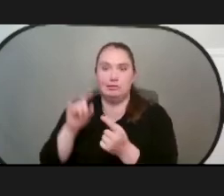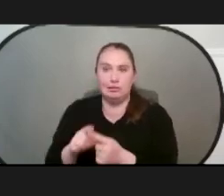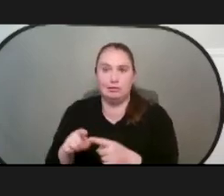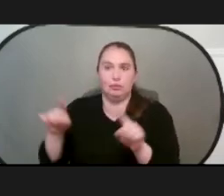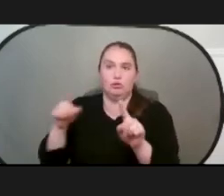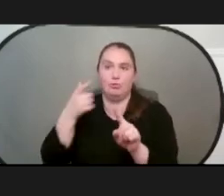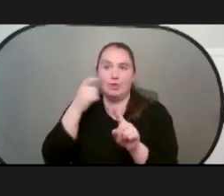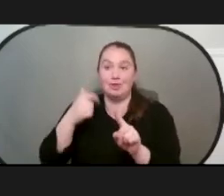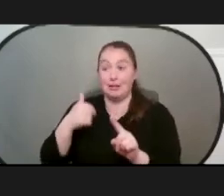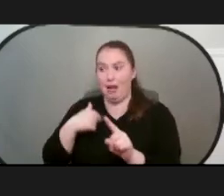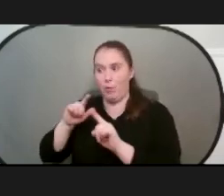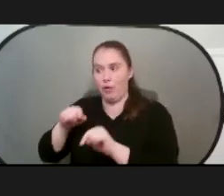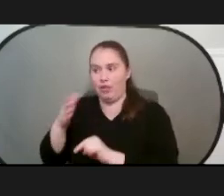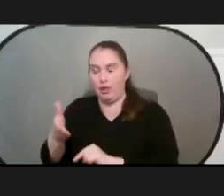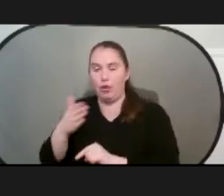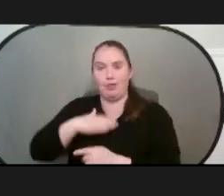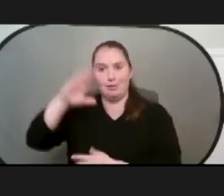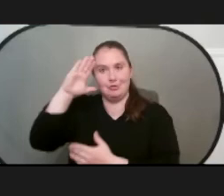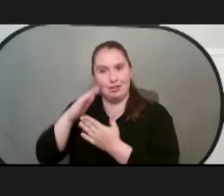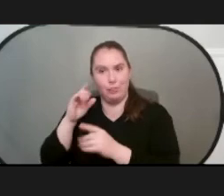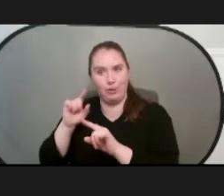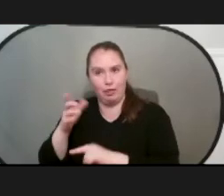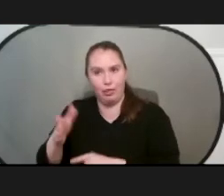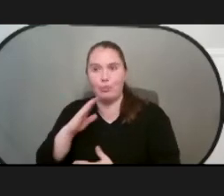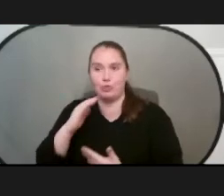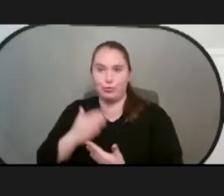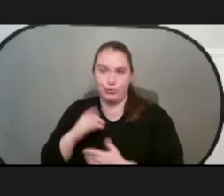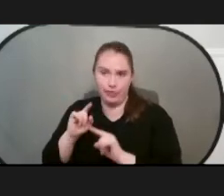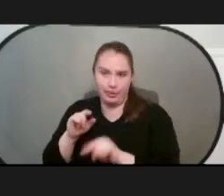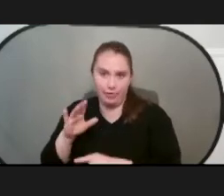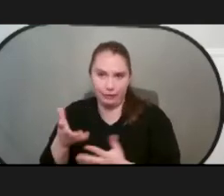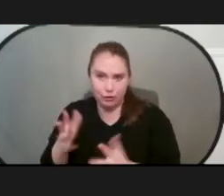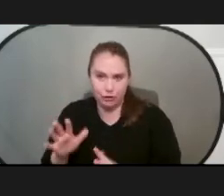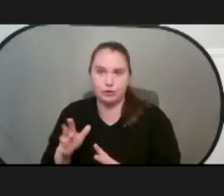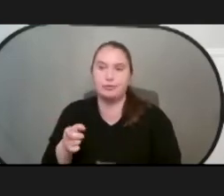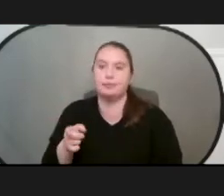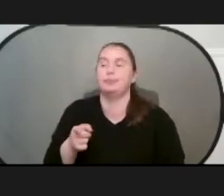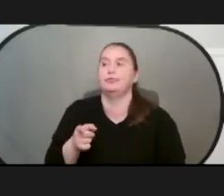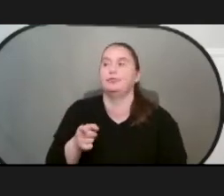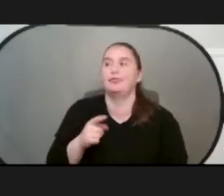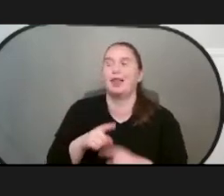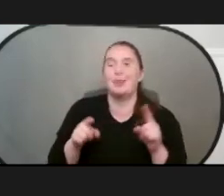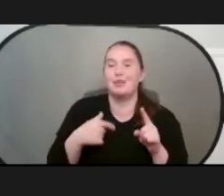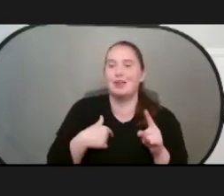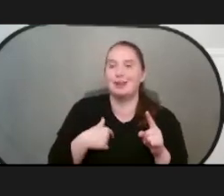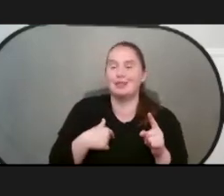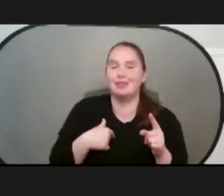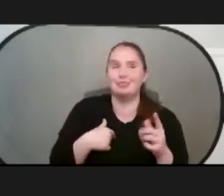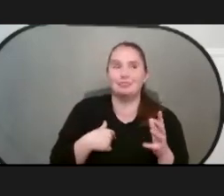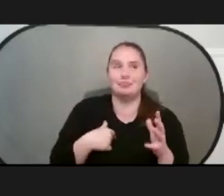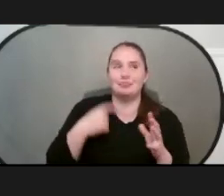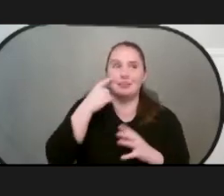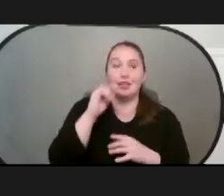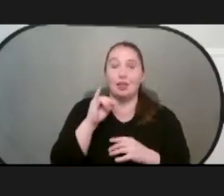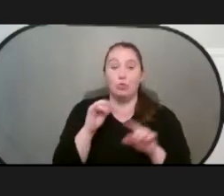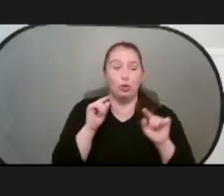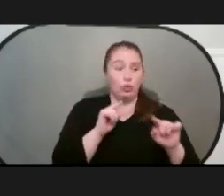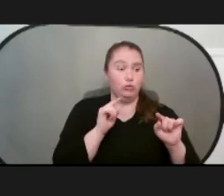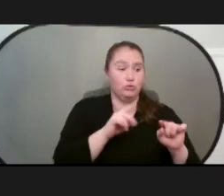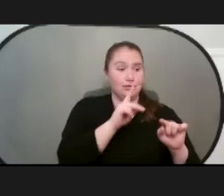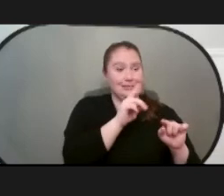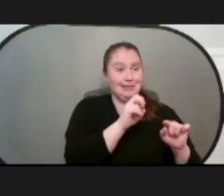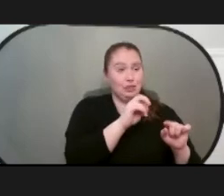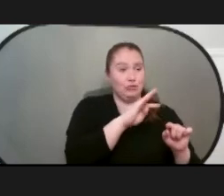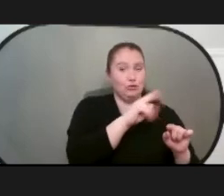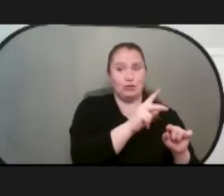son graduated, you know, went there as well. But we're like in the middle, we go to Kendrick, we're having to go